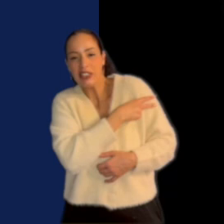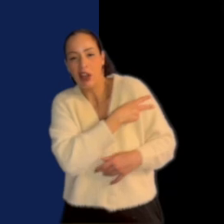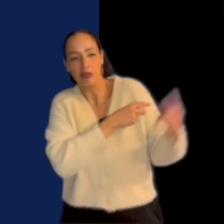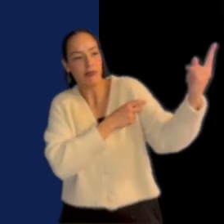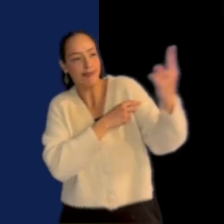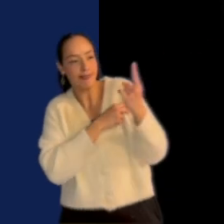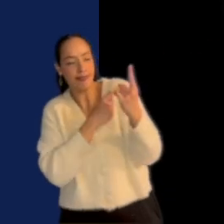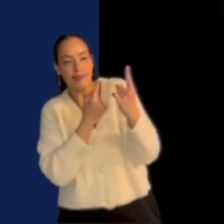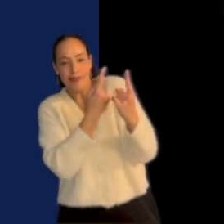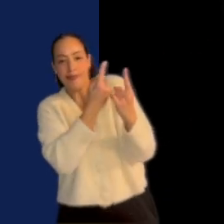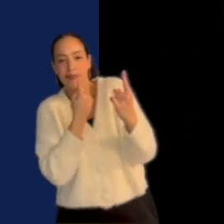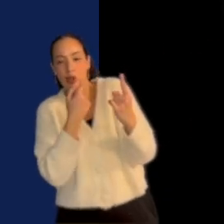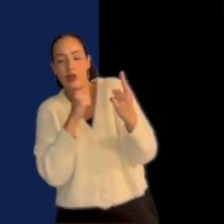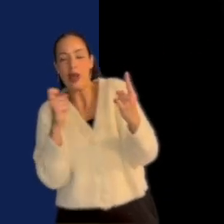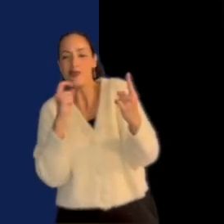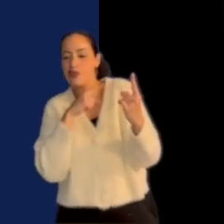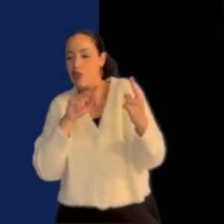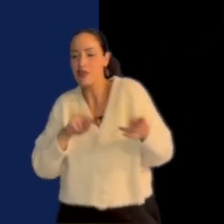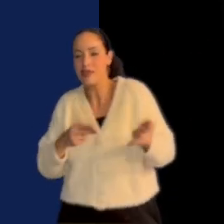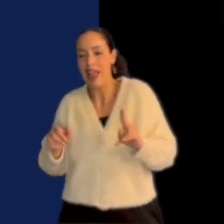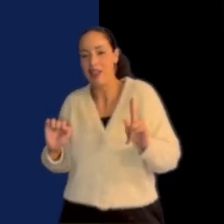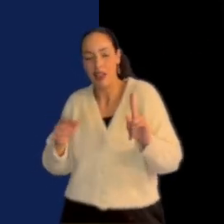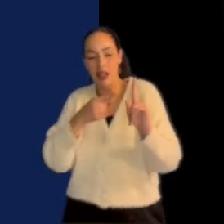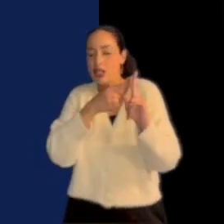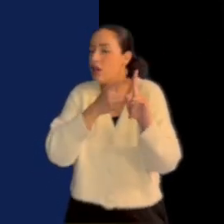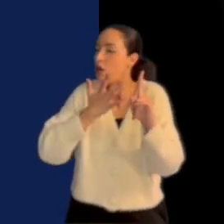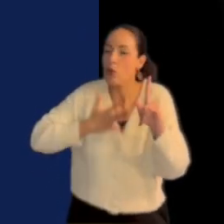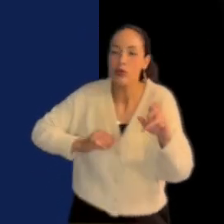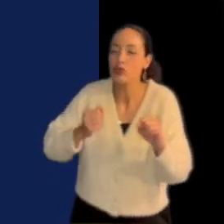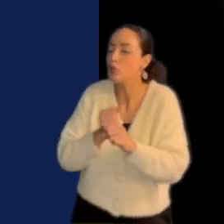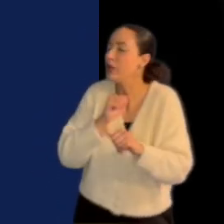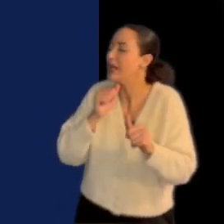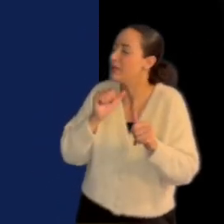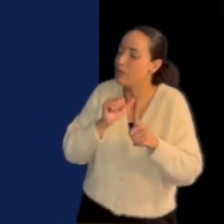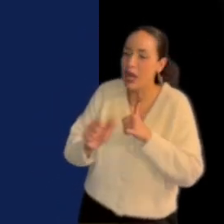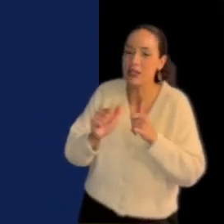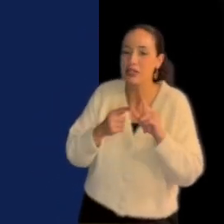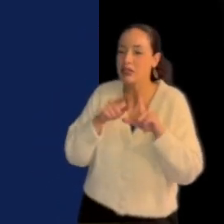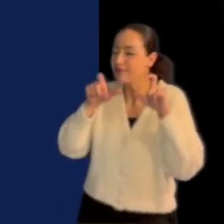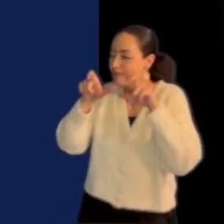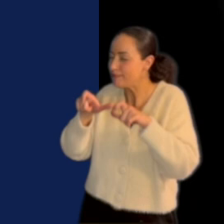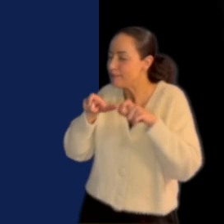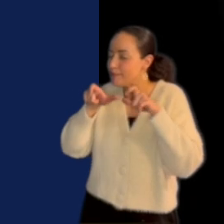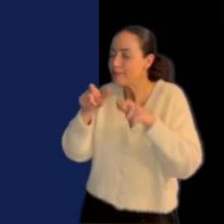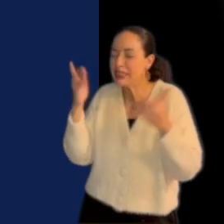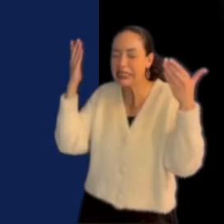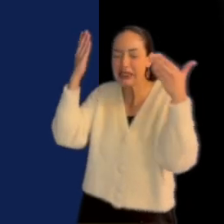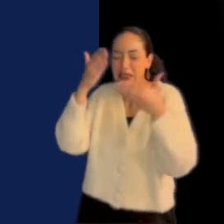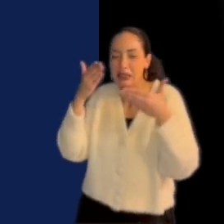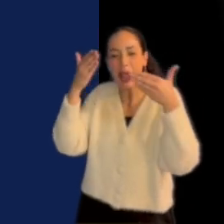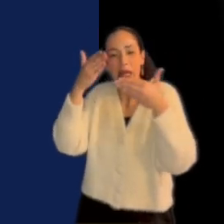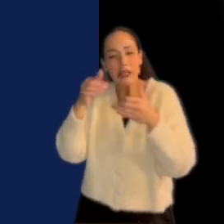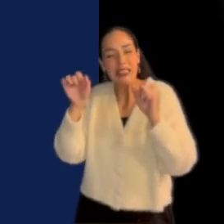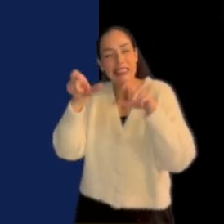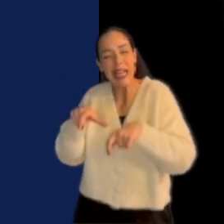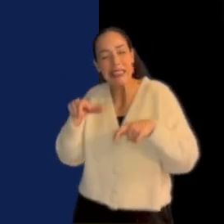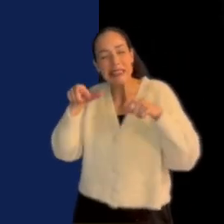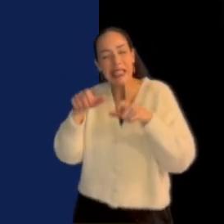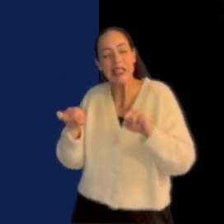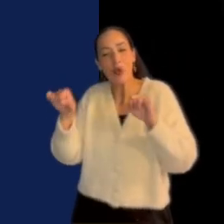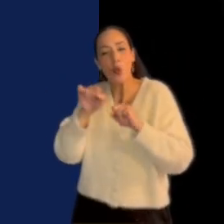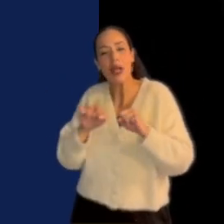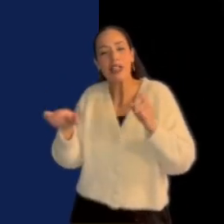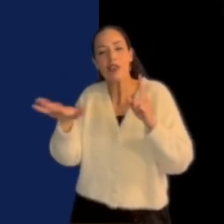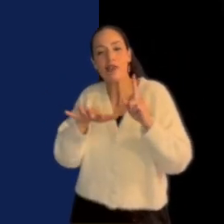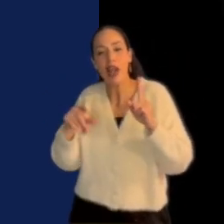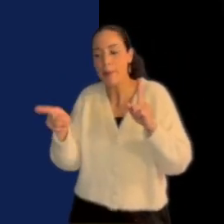do his best for them, remaining present throughout the night until the wider family arrived, continually writing down their questions so that he could